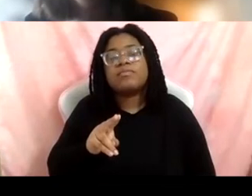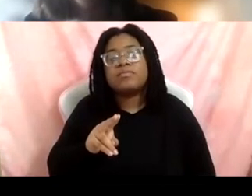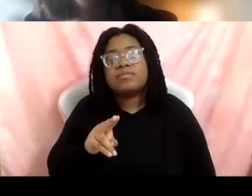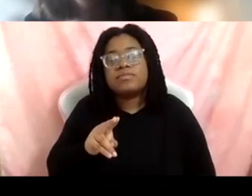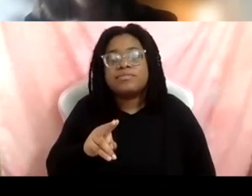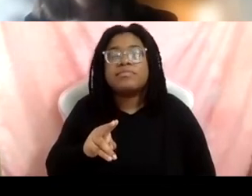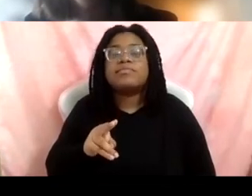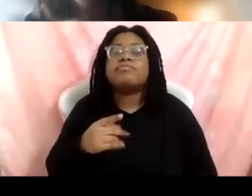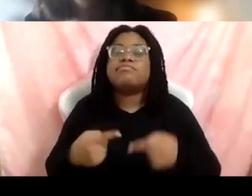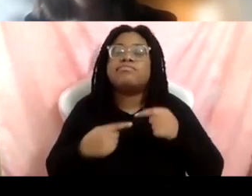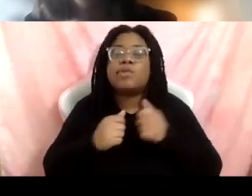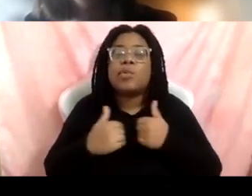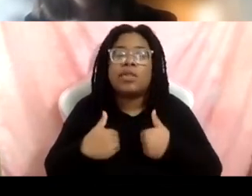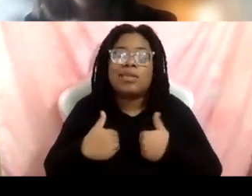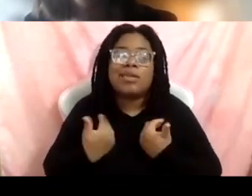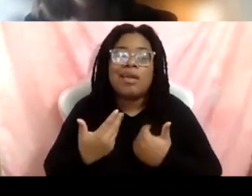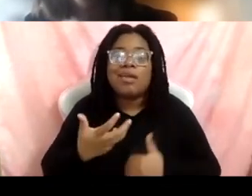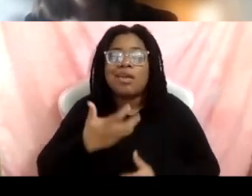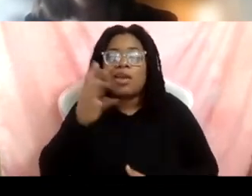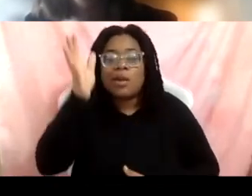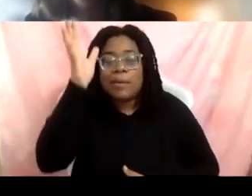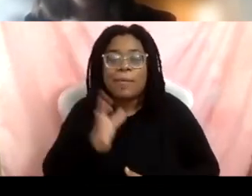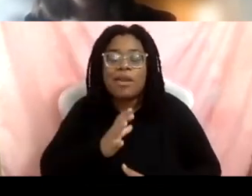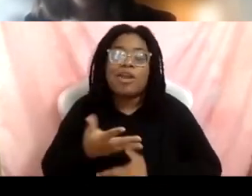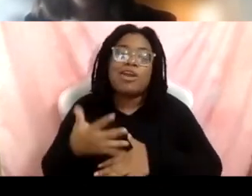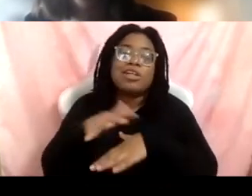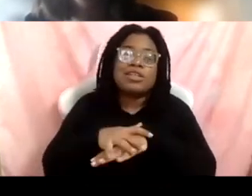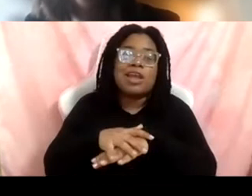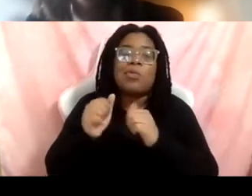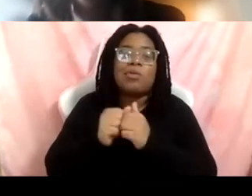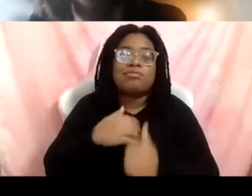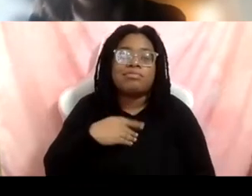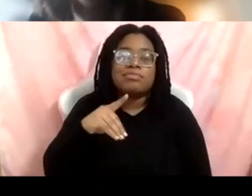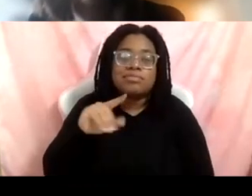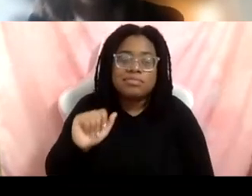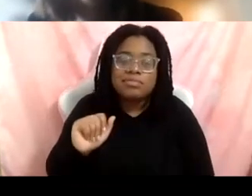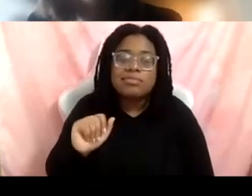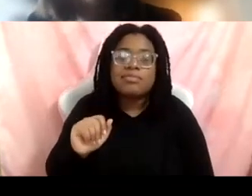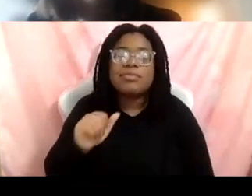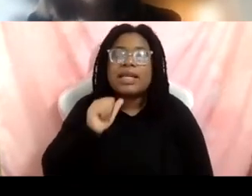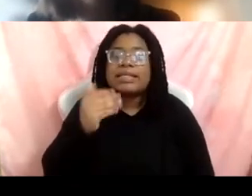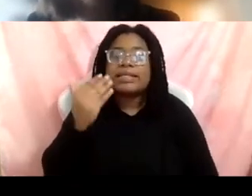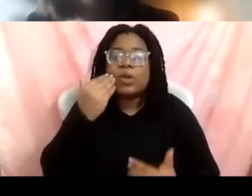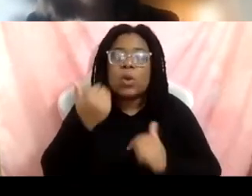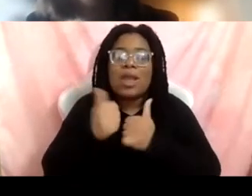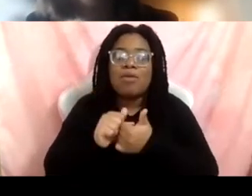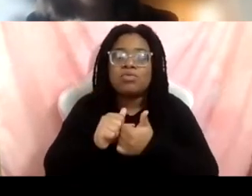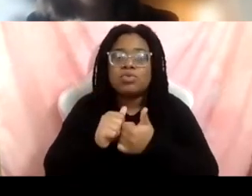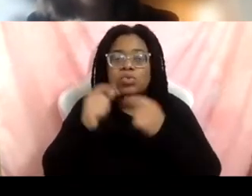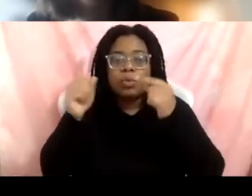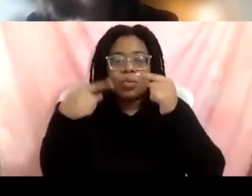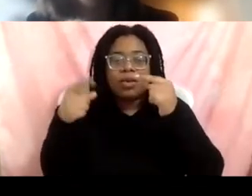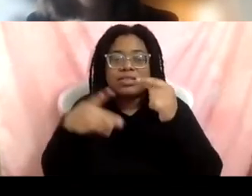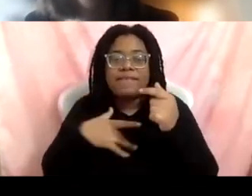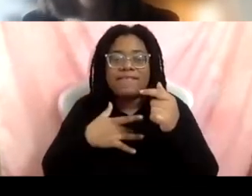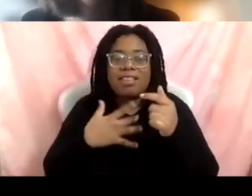angry man type of stuff on top of the spina bifida, and I didn't know how to process feeling left out